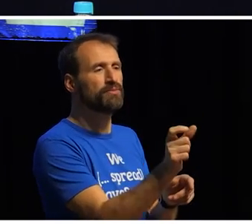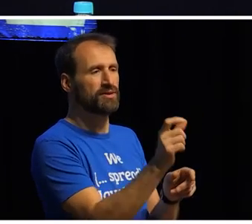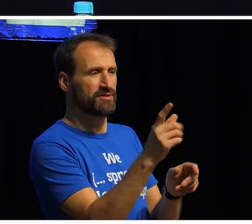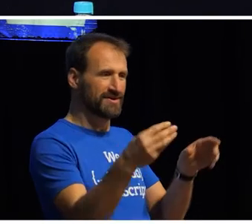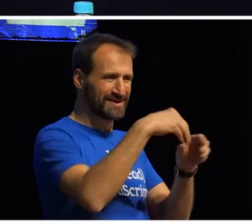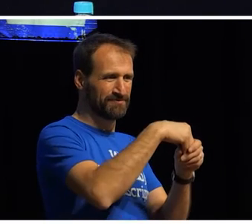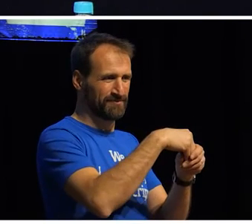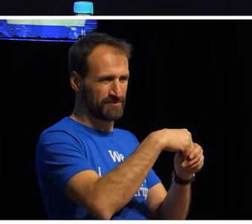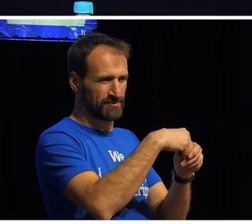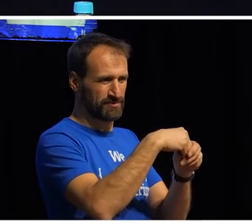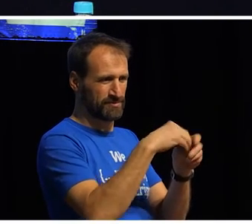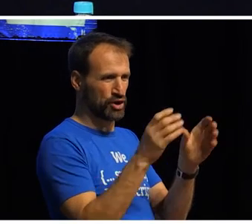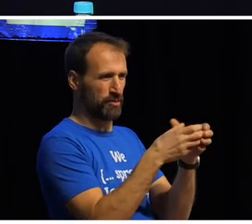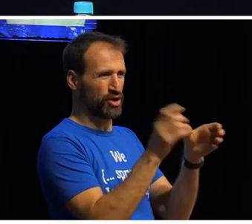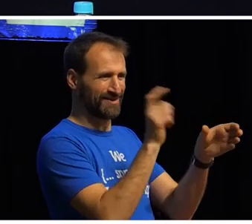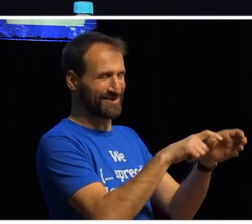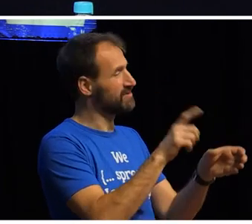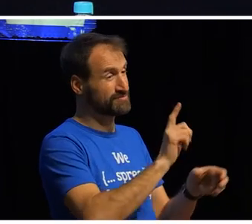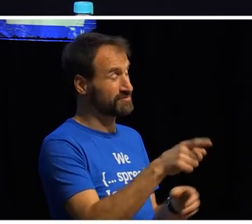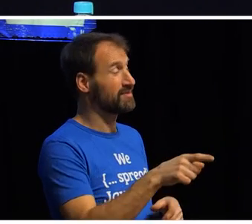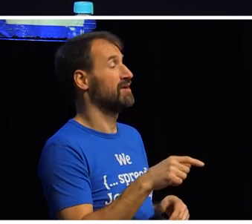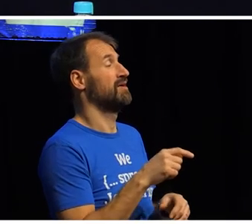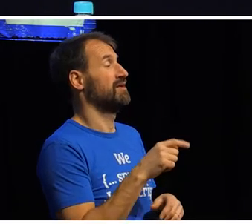first again we're going to move to